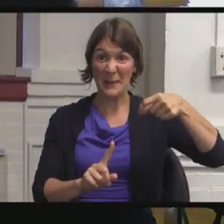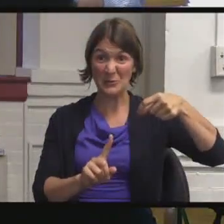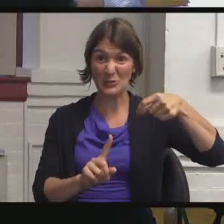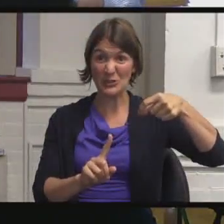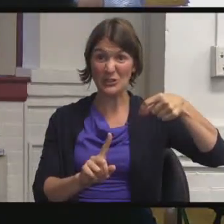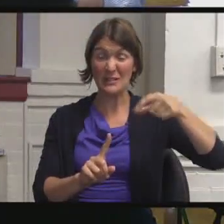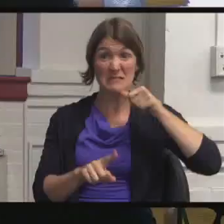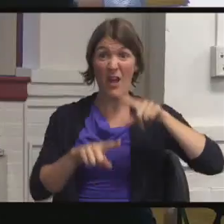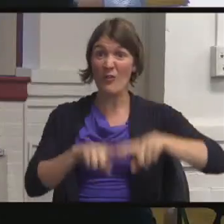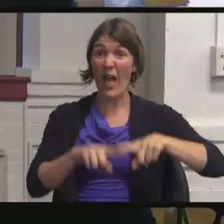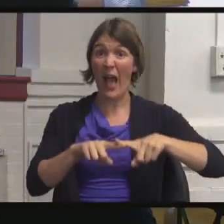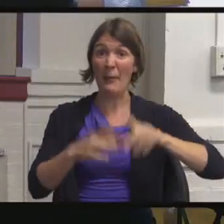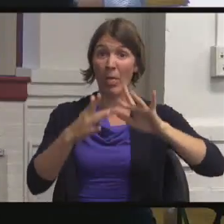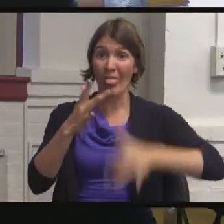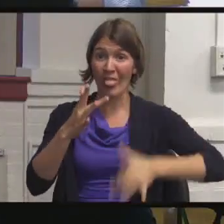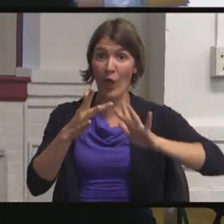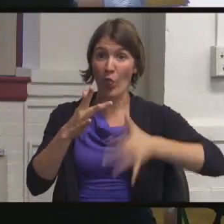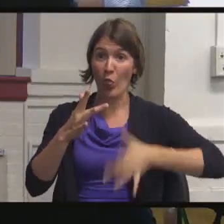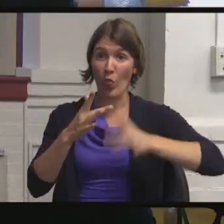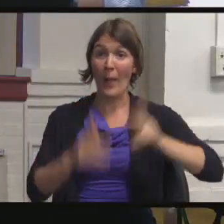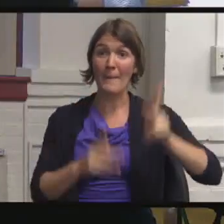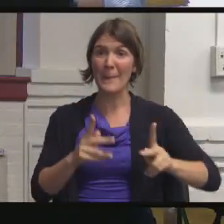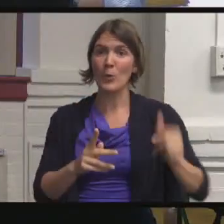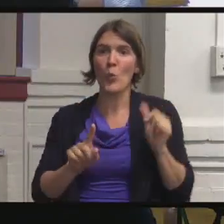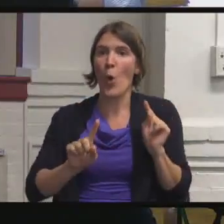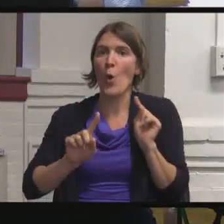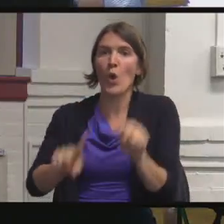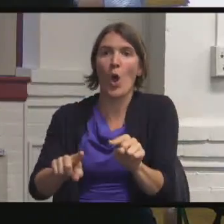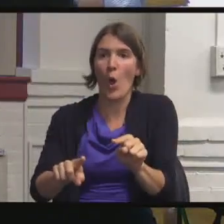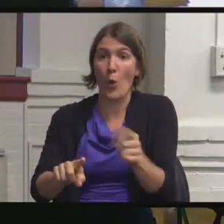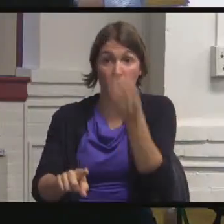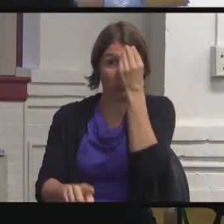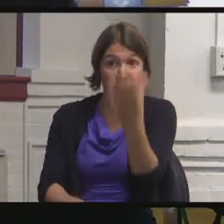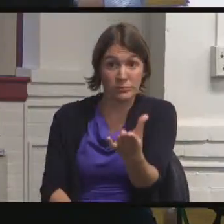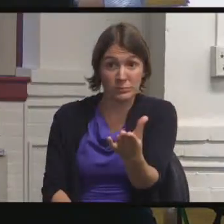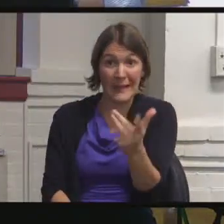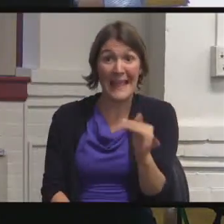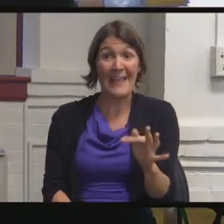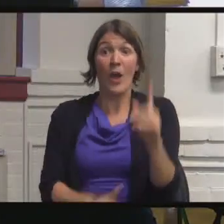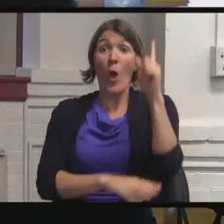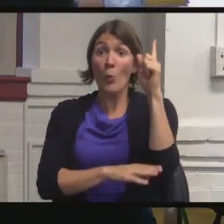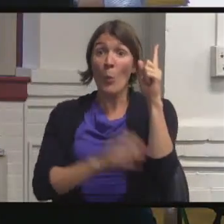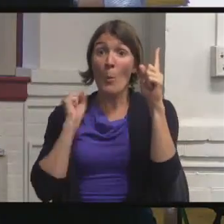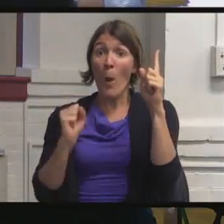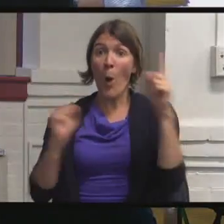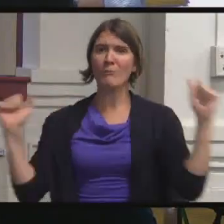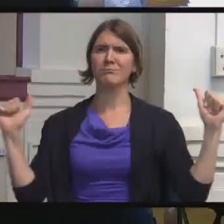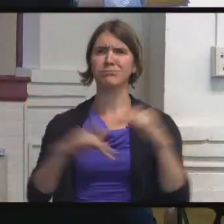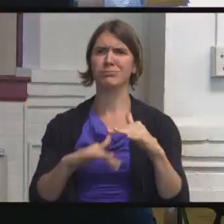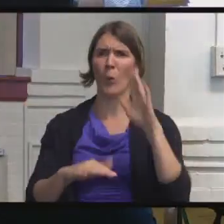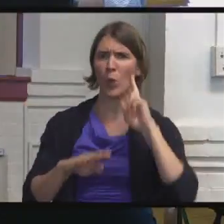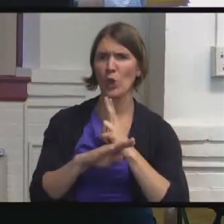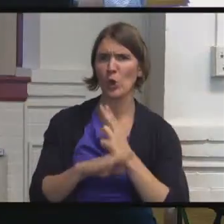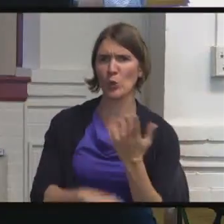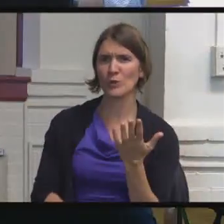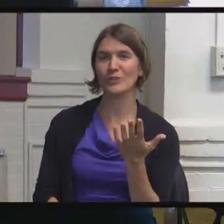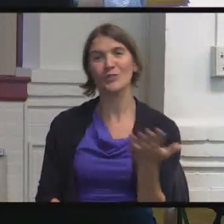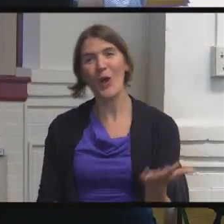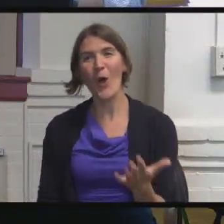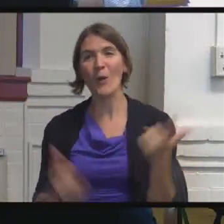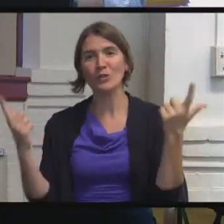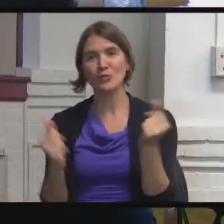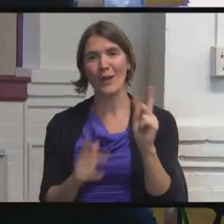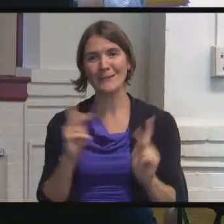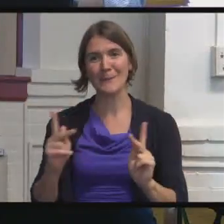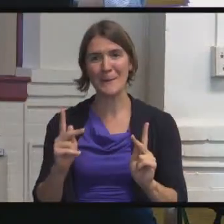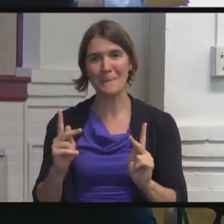it's unreliable, it dissuades people from going there in the first place. So we think that